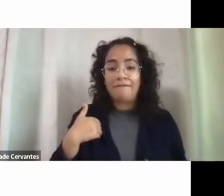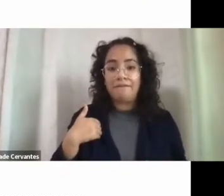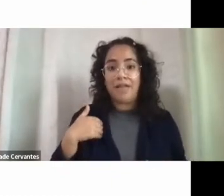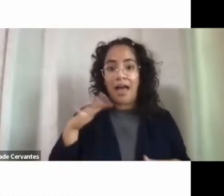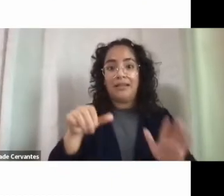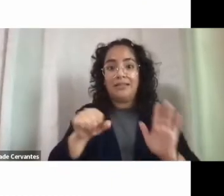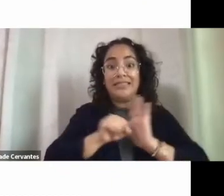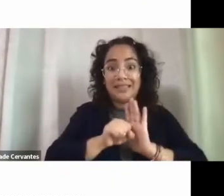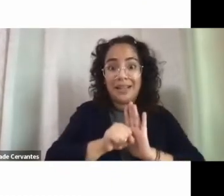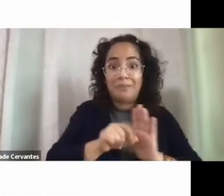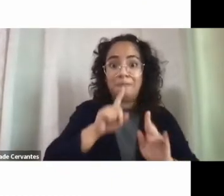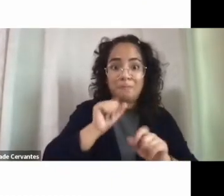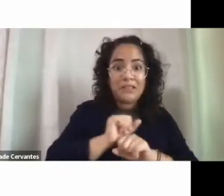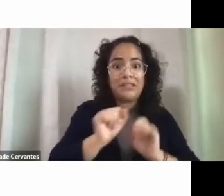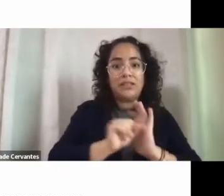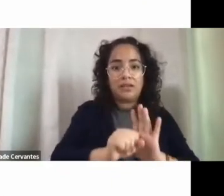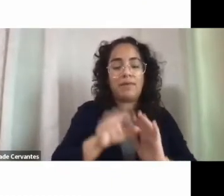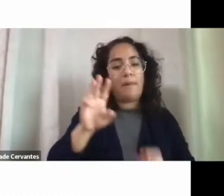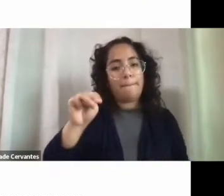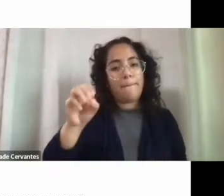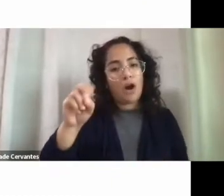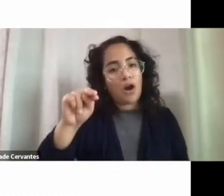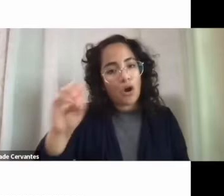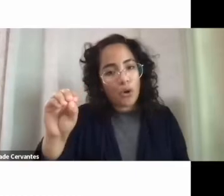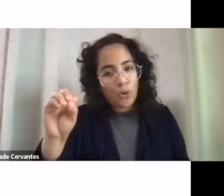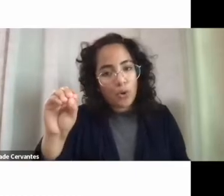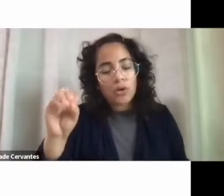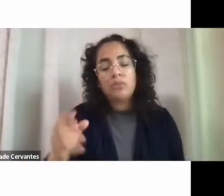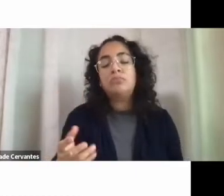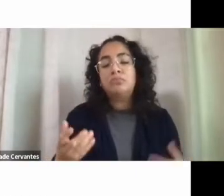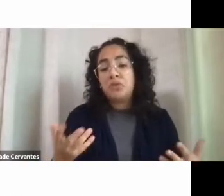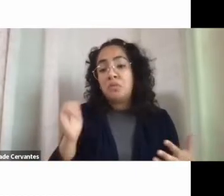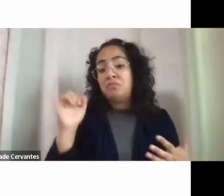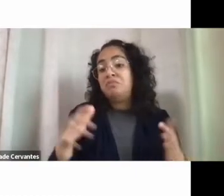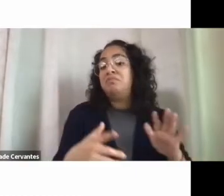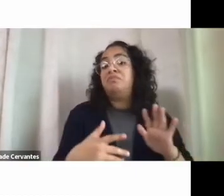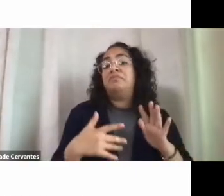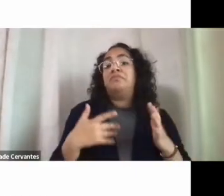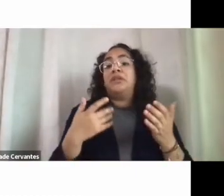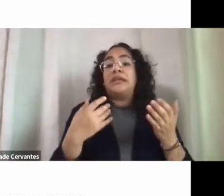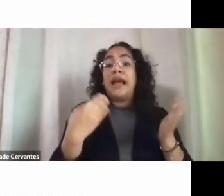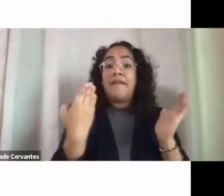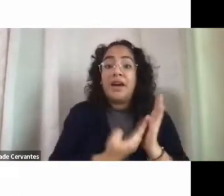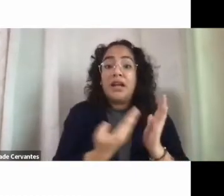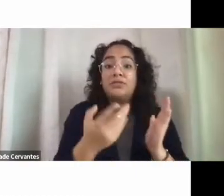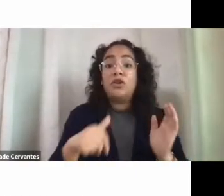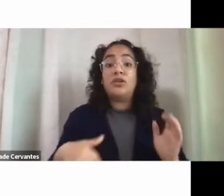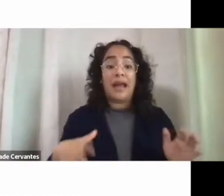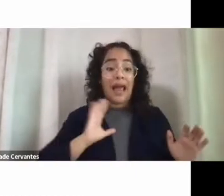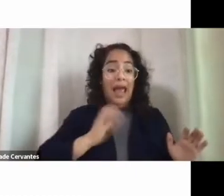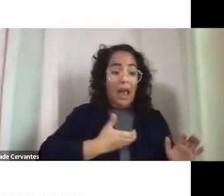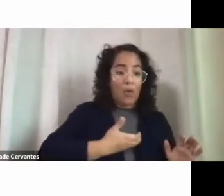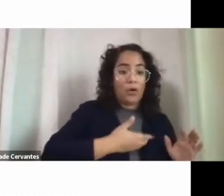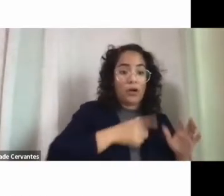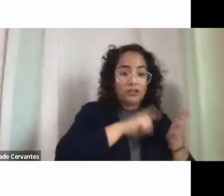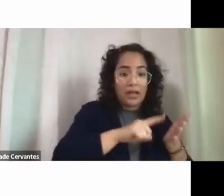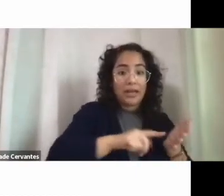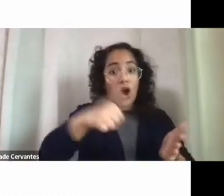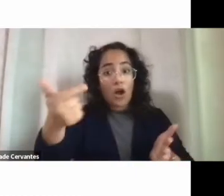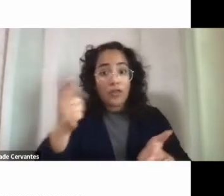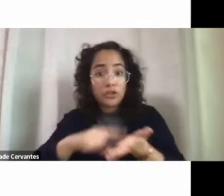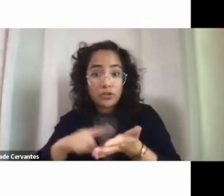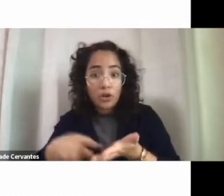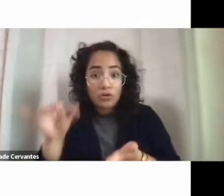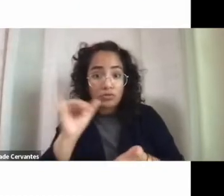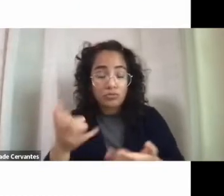mono. And so there's some evidence from our study and from other studies suggesting that early when